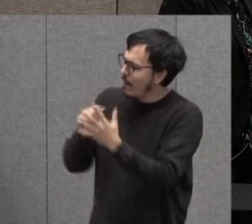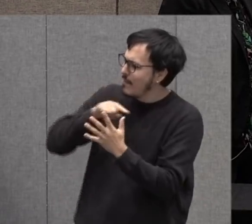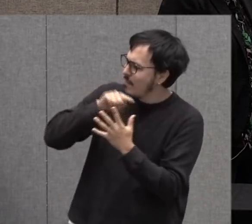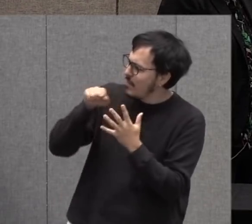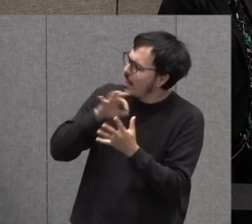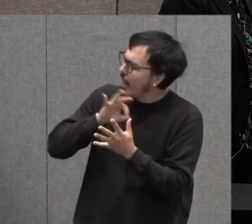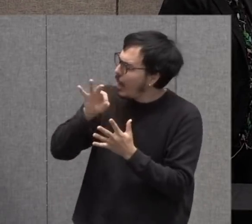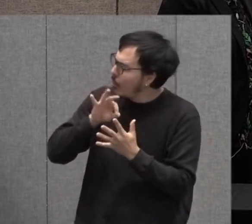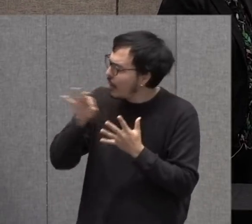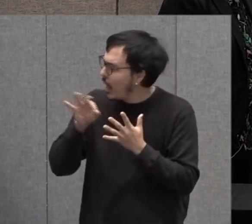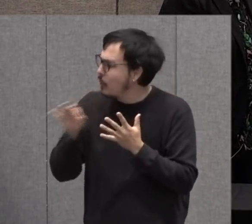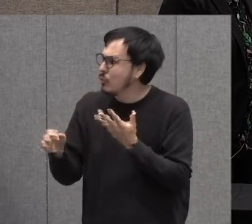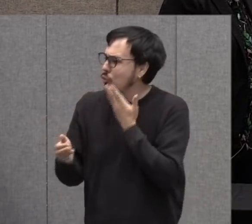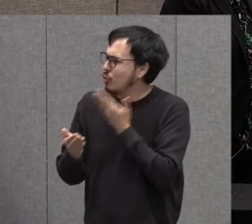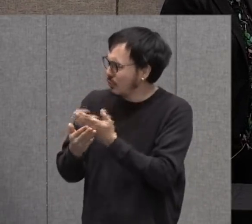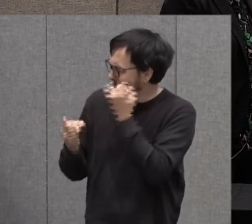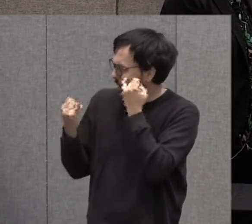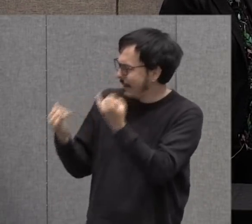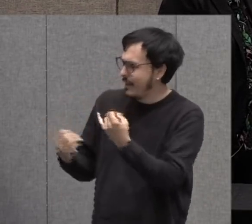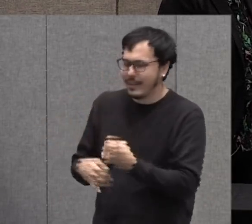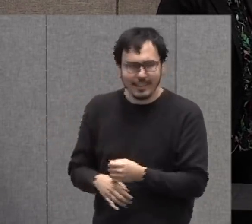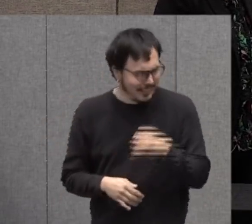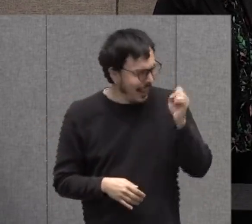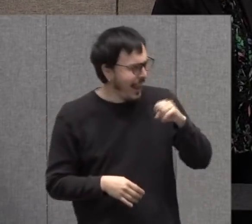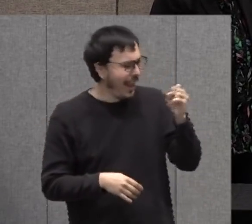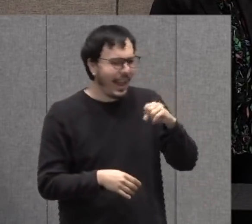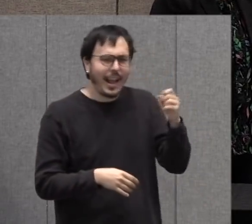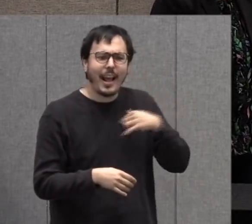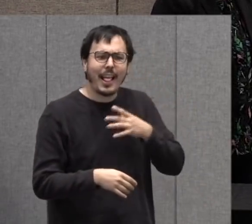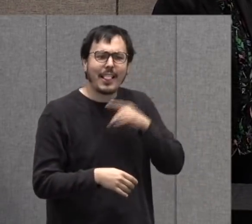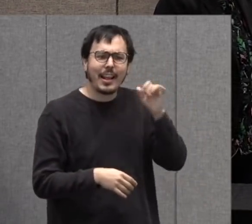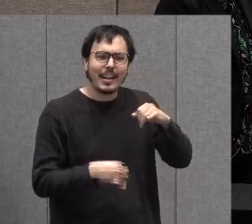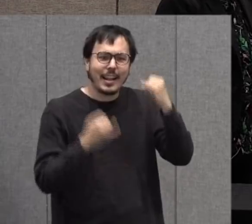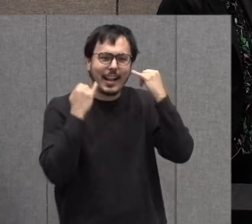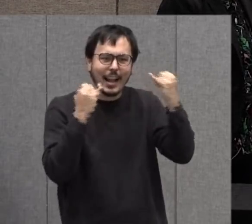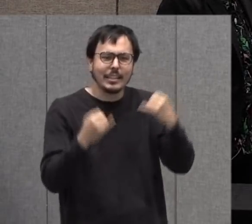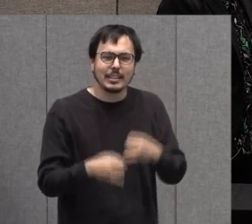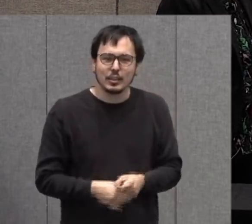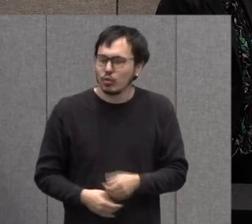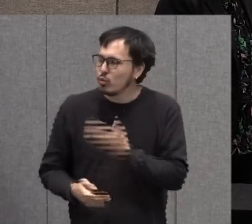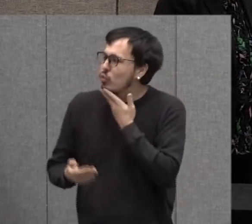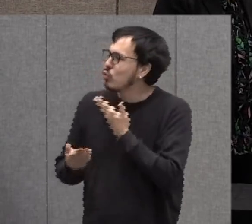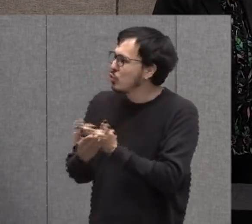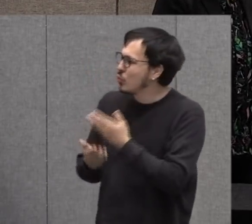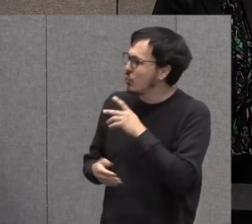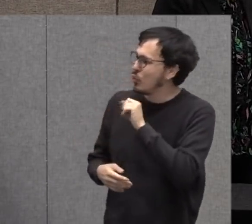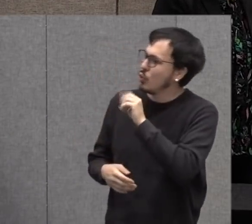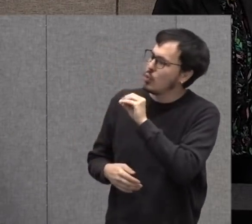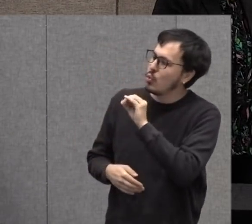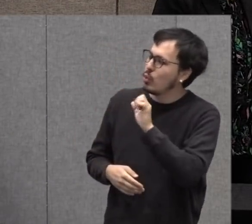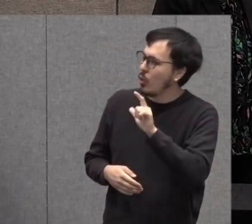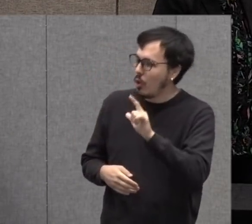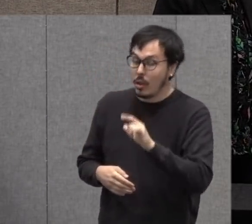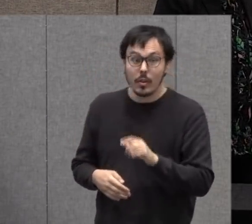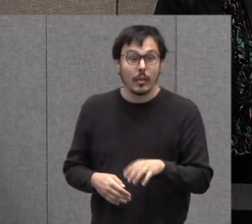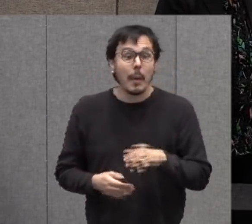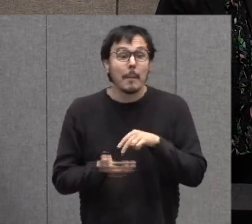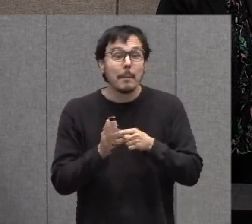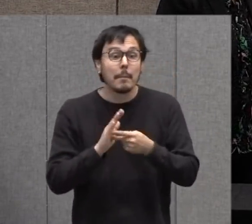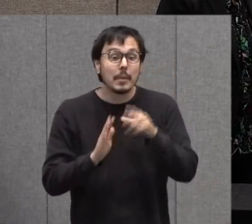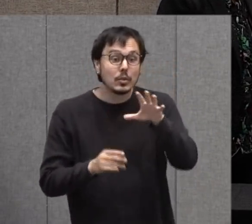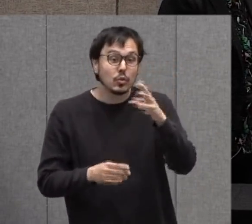good idea. That was a really good idea. I like that idea. They're Okay. a good math tool. Perfect. So fingers could be your helpers,